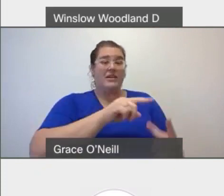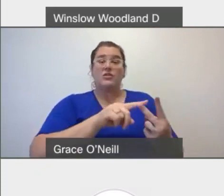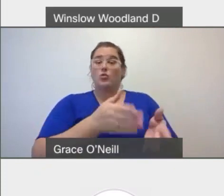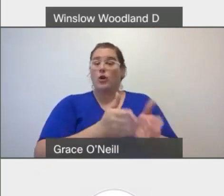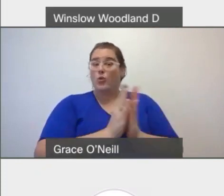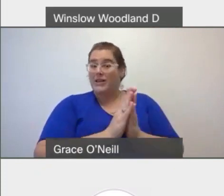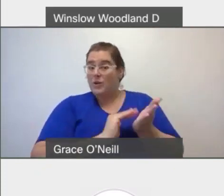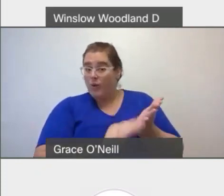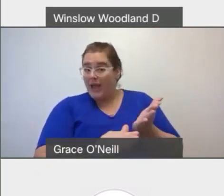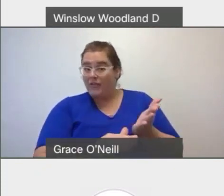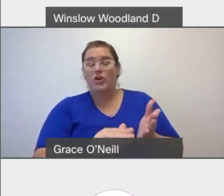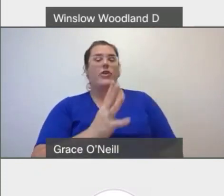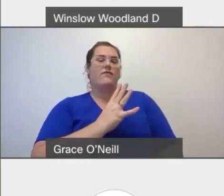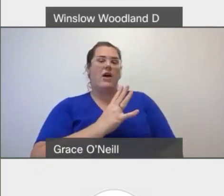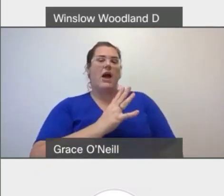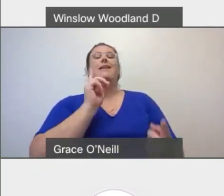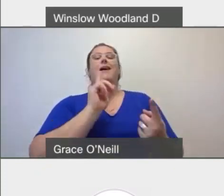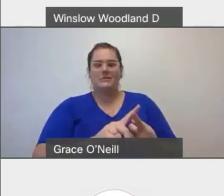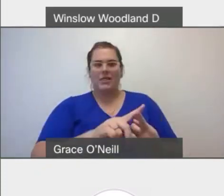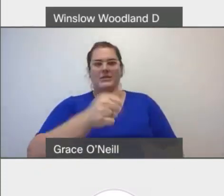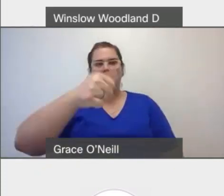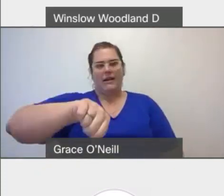until it's denied.